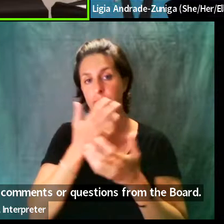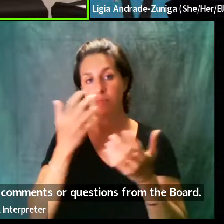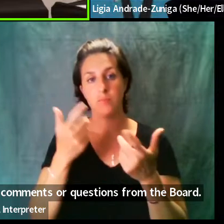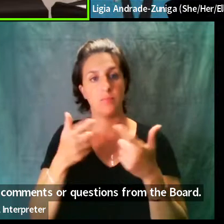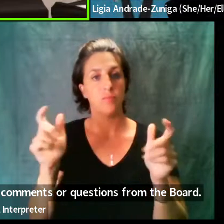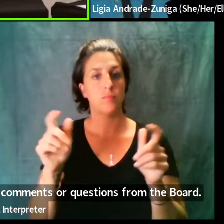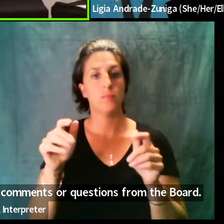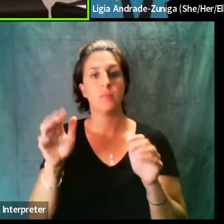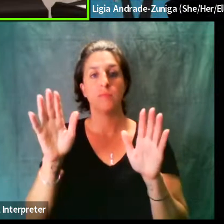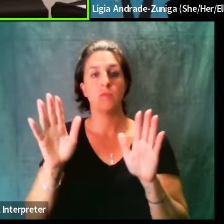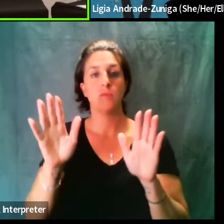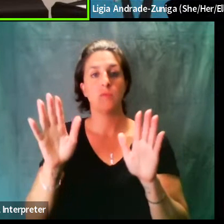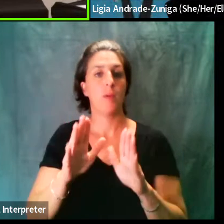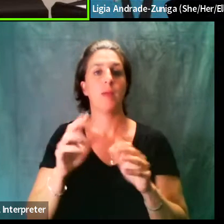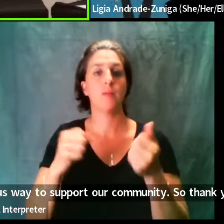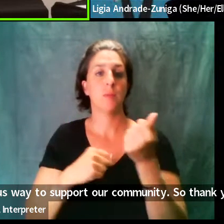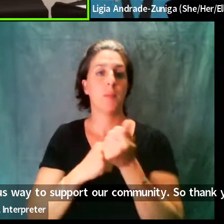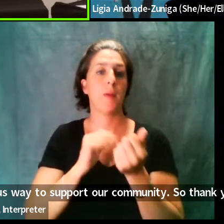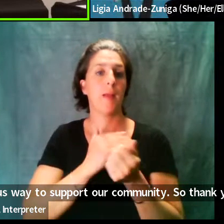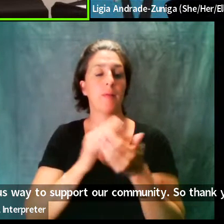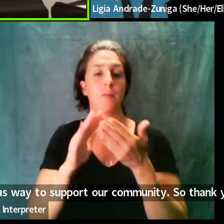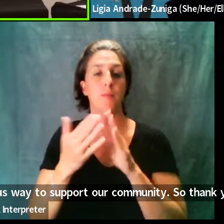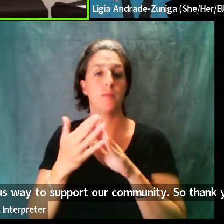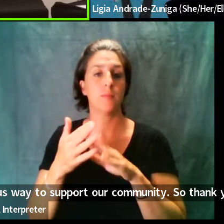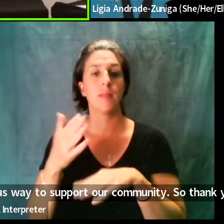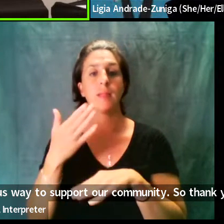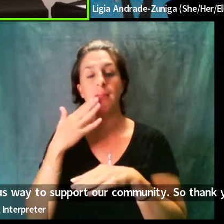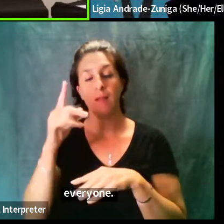our community. So thank you, everyone. Thank you for the partnership.